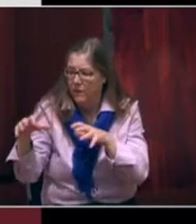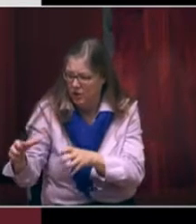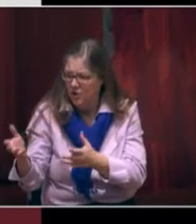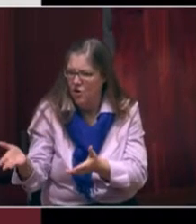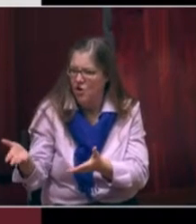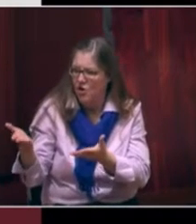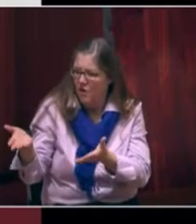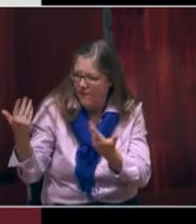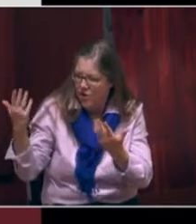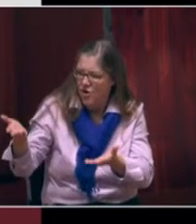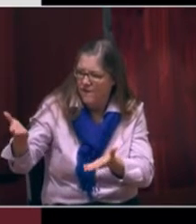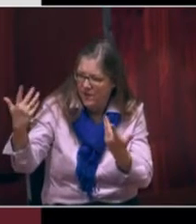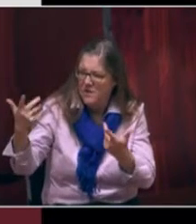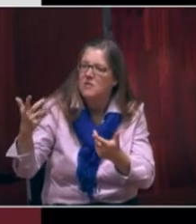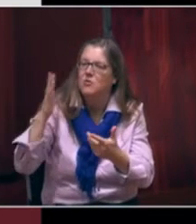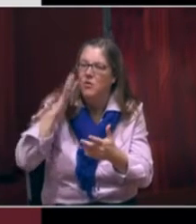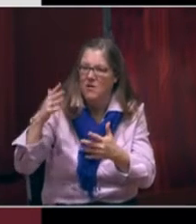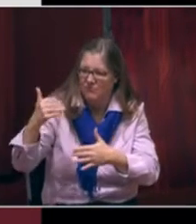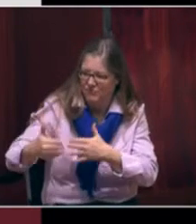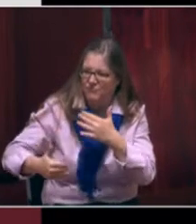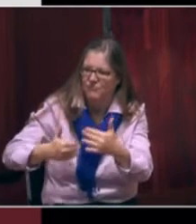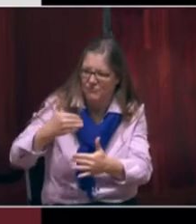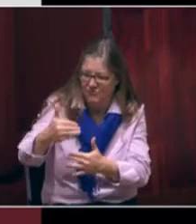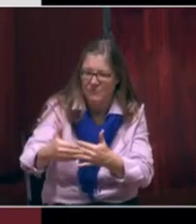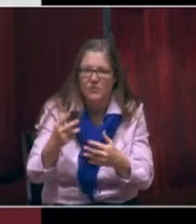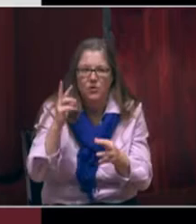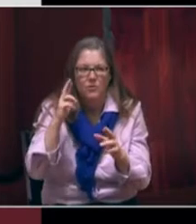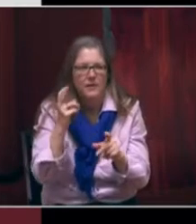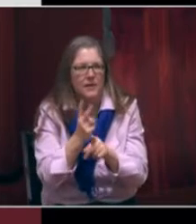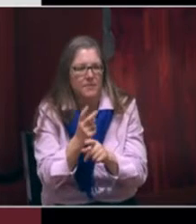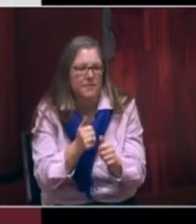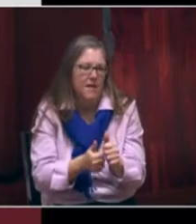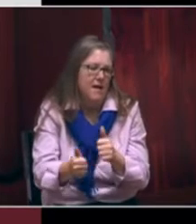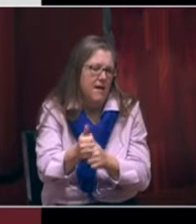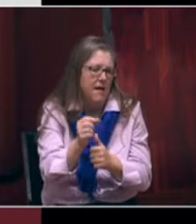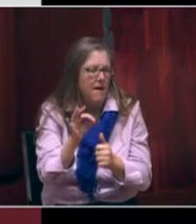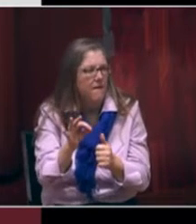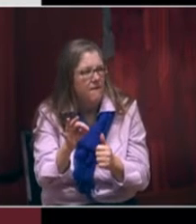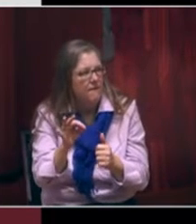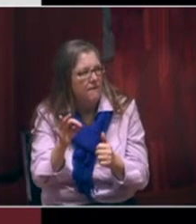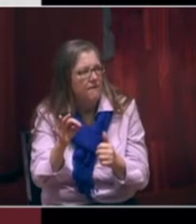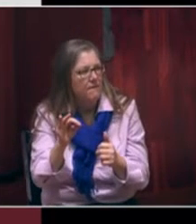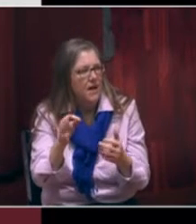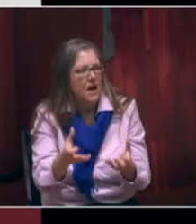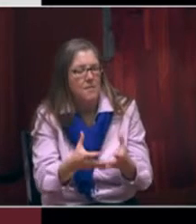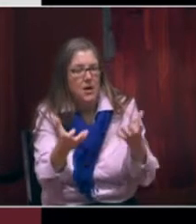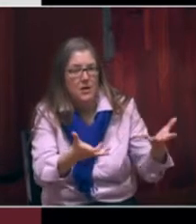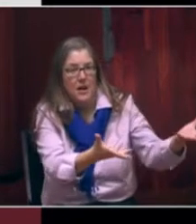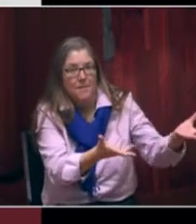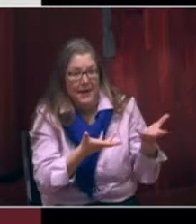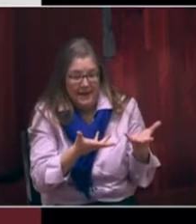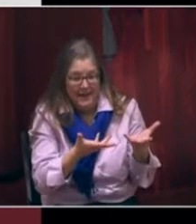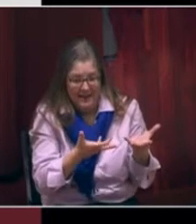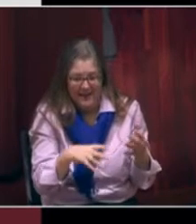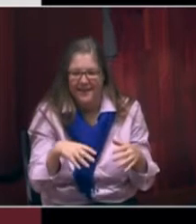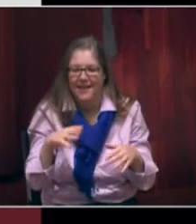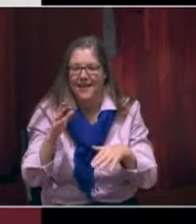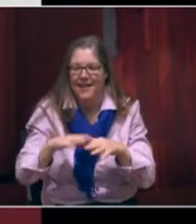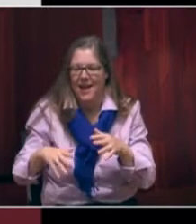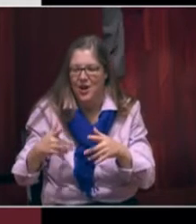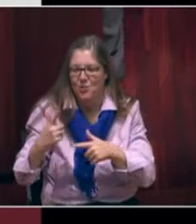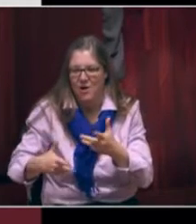drop off, whether we'll in fact be able to stay ahead of the incoming versus outgoing line. There's always a